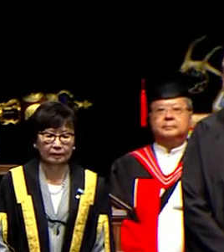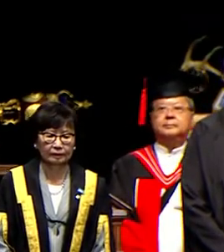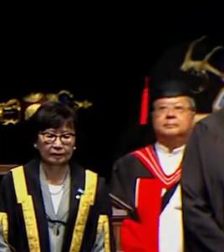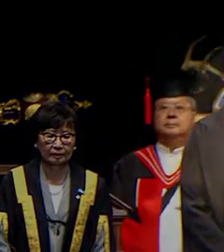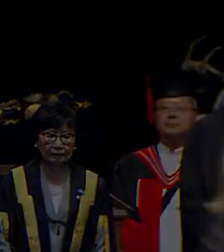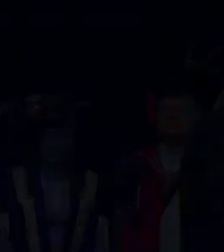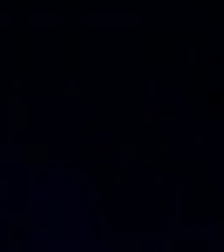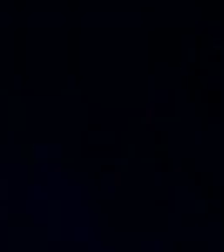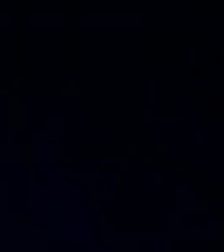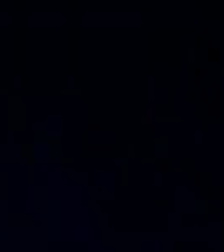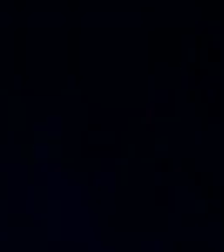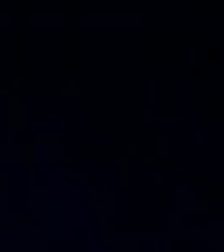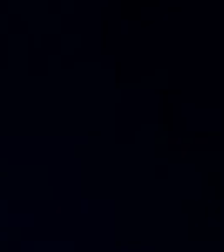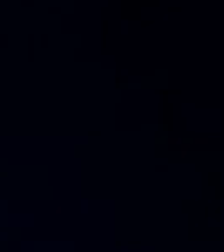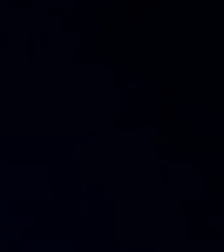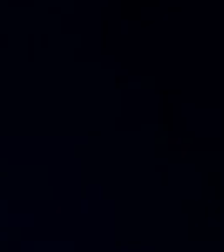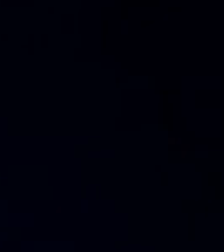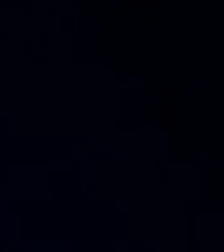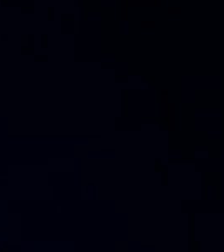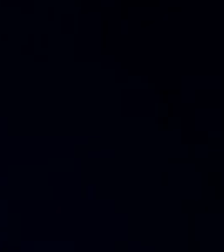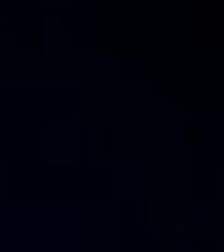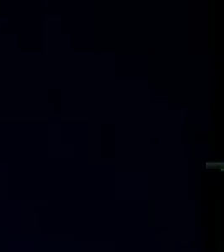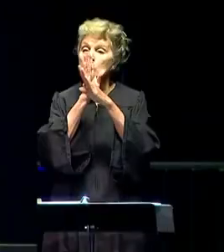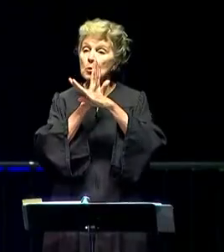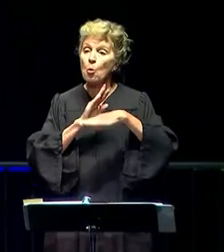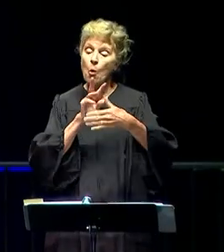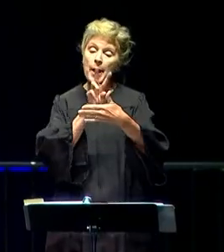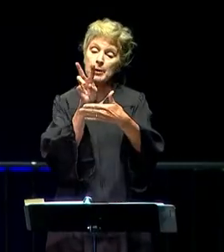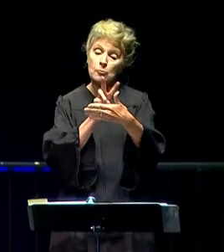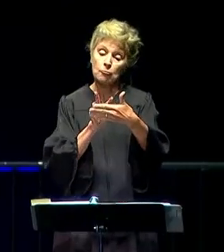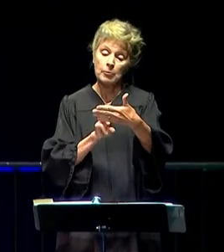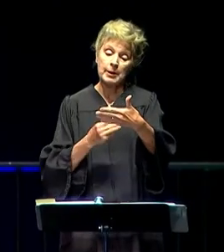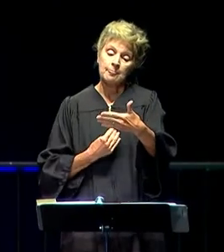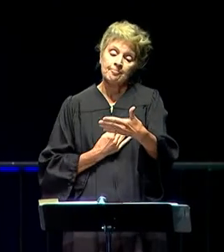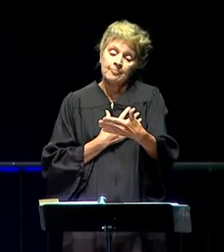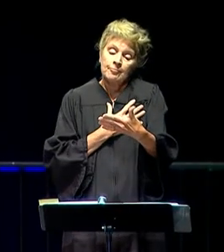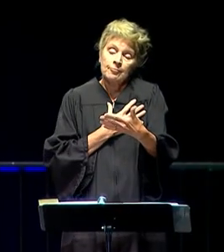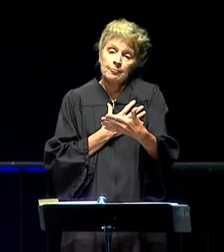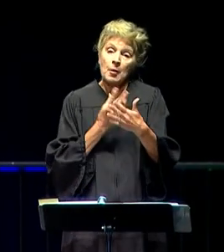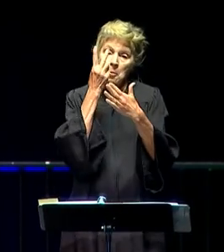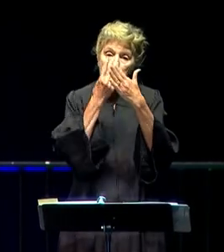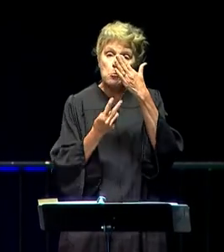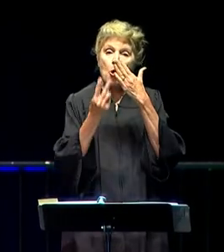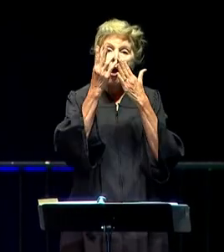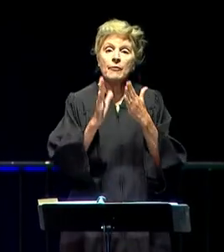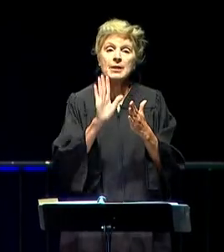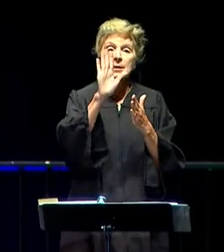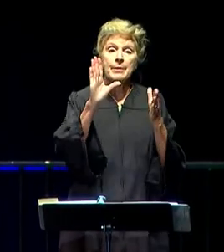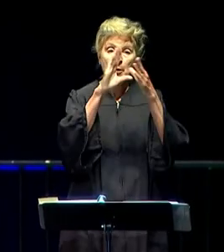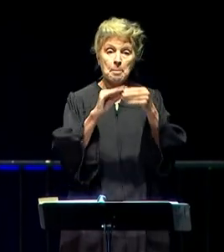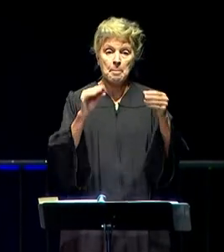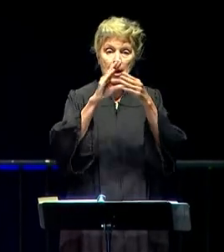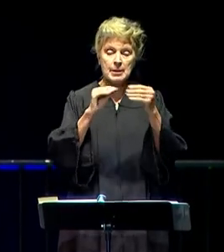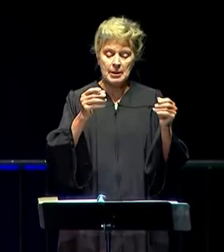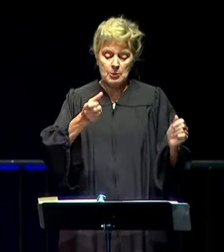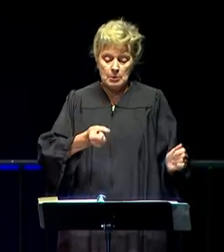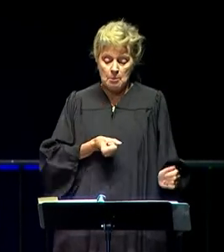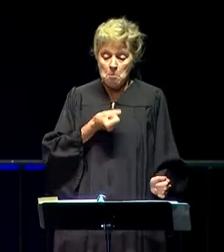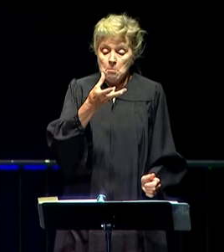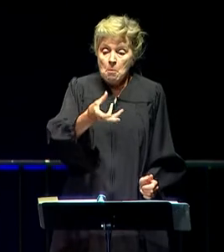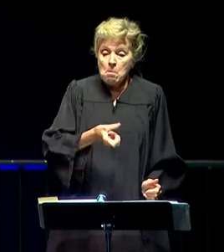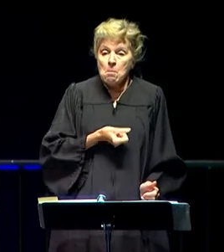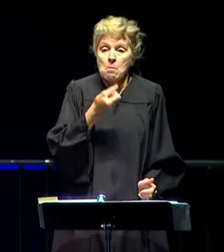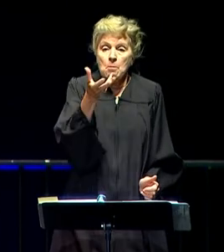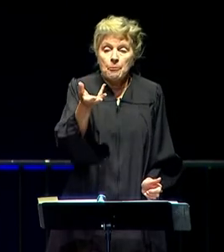In the toil of thinking, in the serenity of books, in the messages of prophets, the songs of poets,